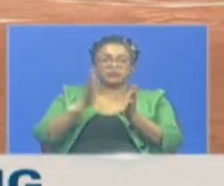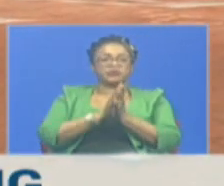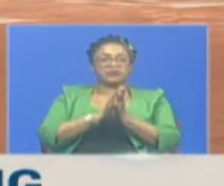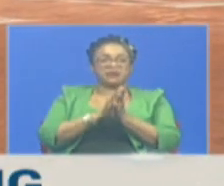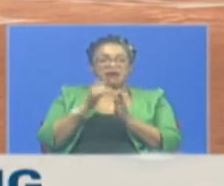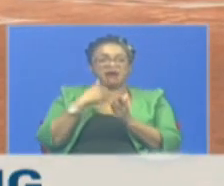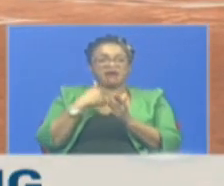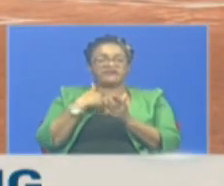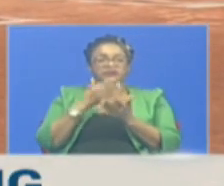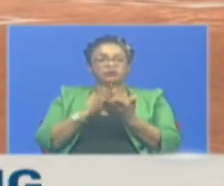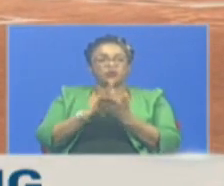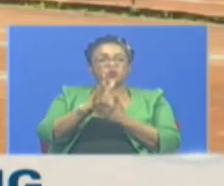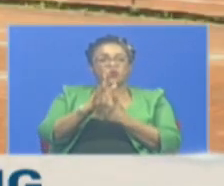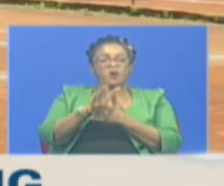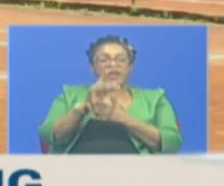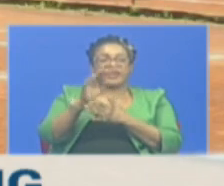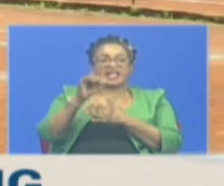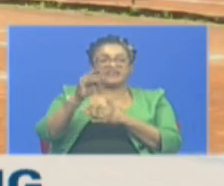its status at the Davis Cup.